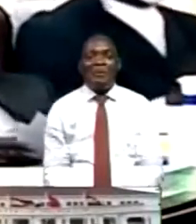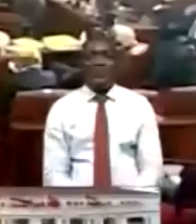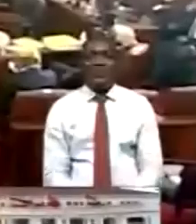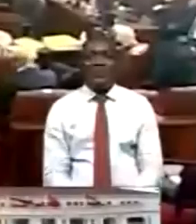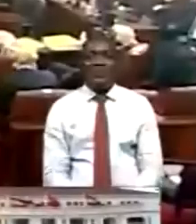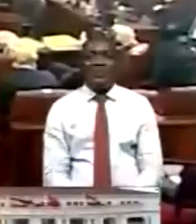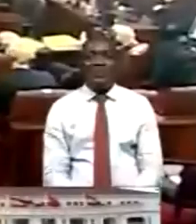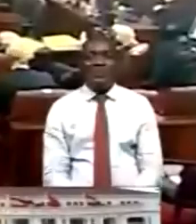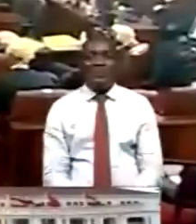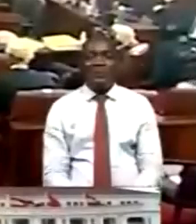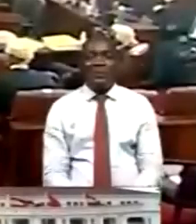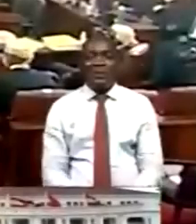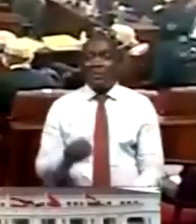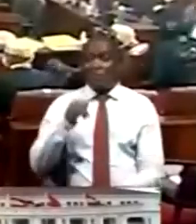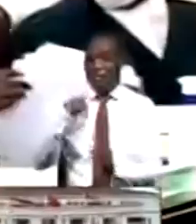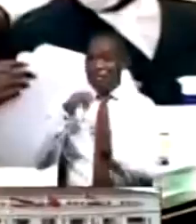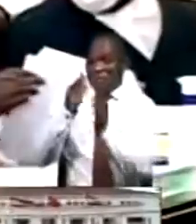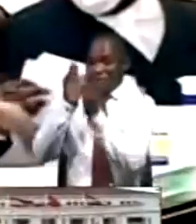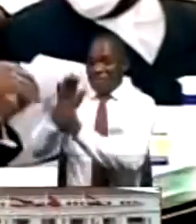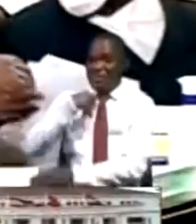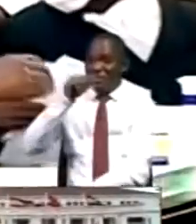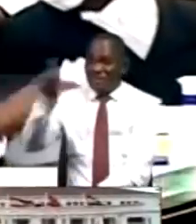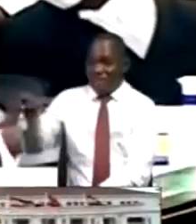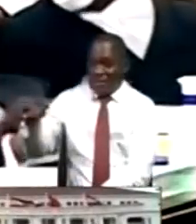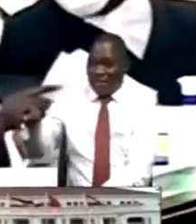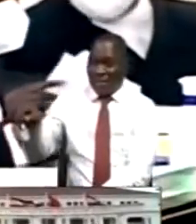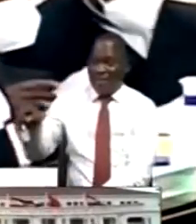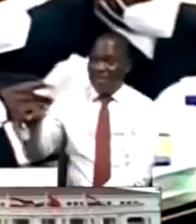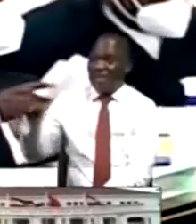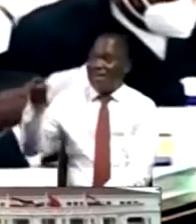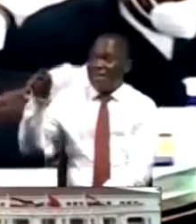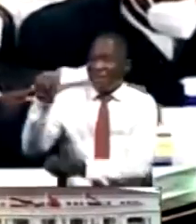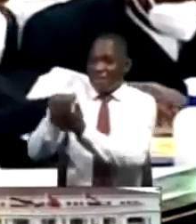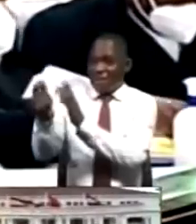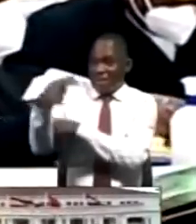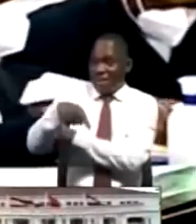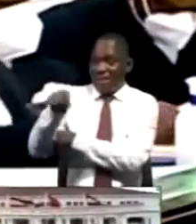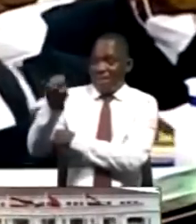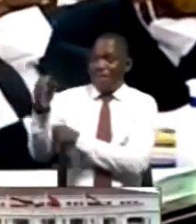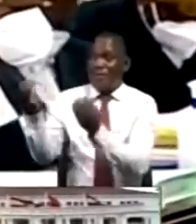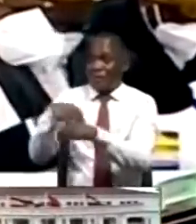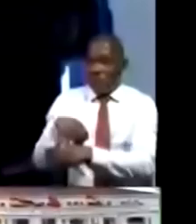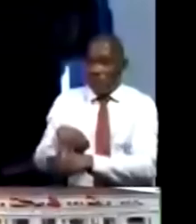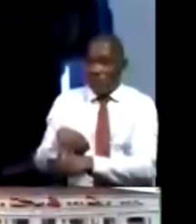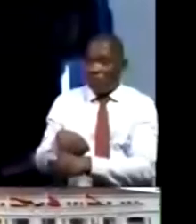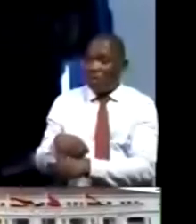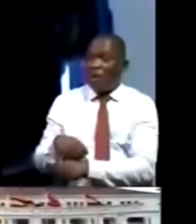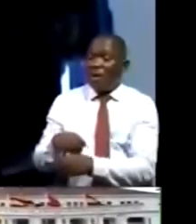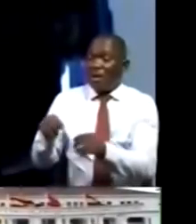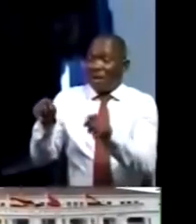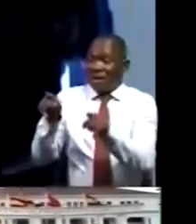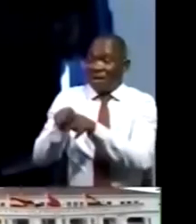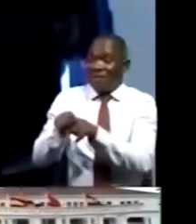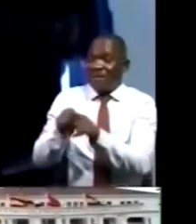Order, order, please. I am putting it to you that on that occasion, as well as